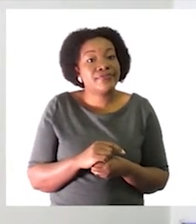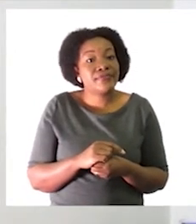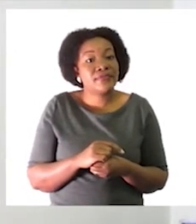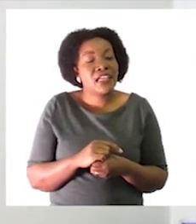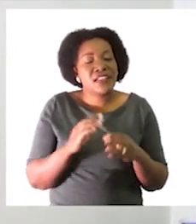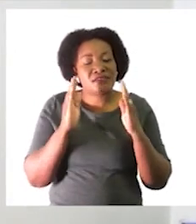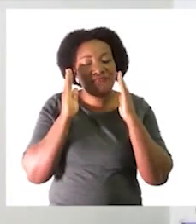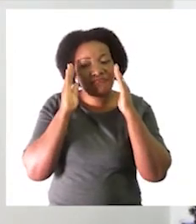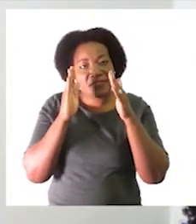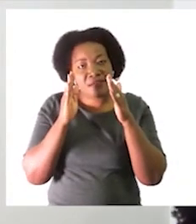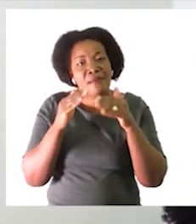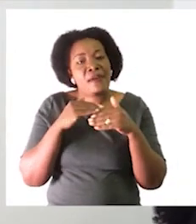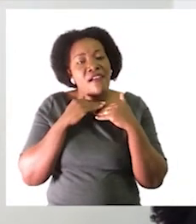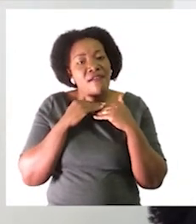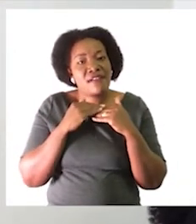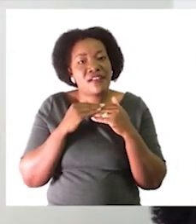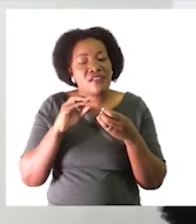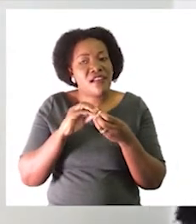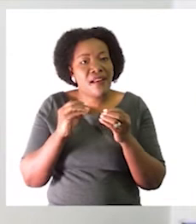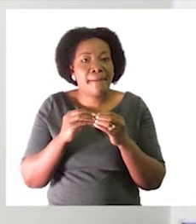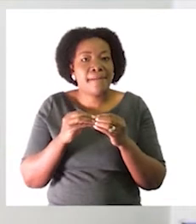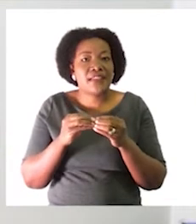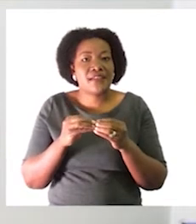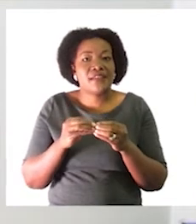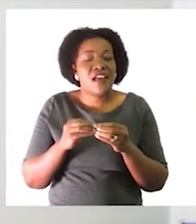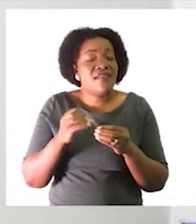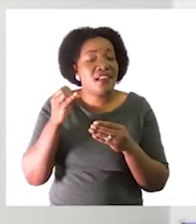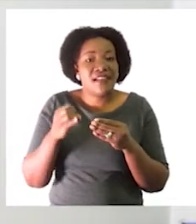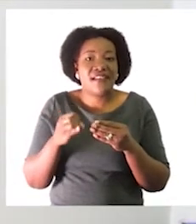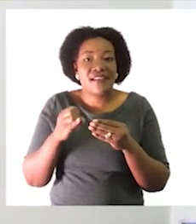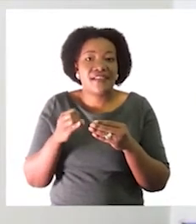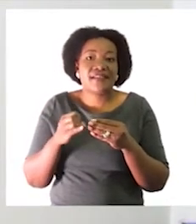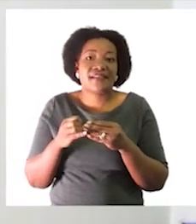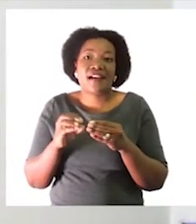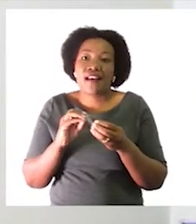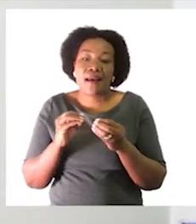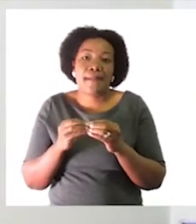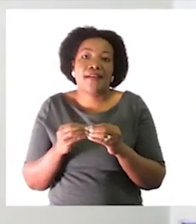is very important for us to look at the numbers standing at the end.